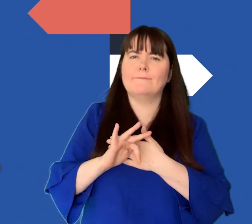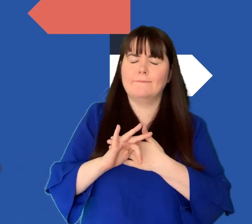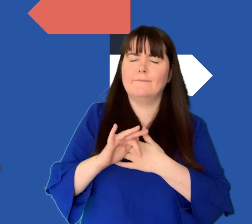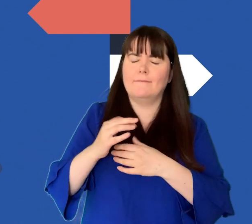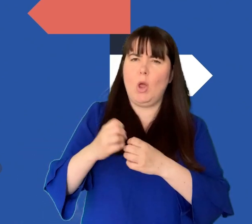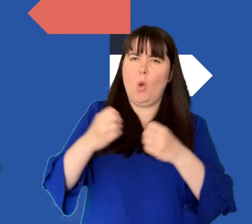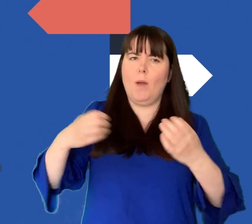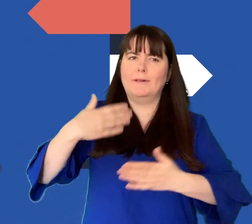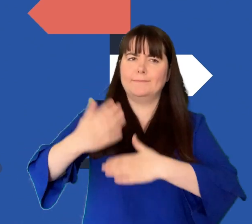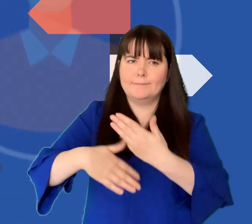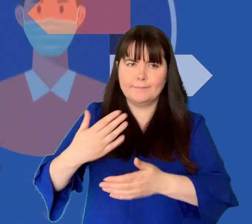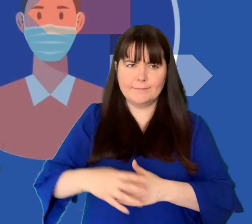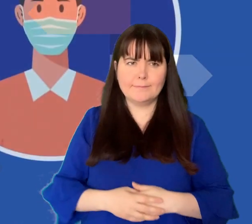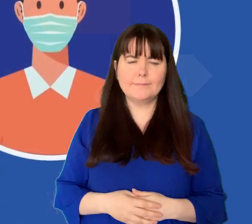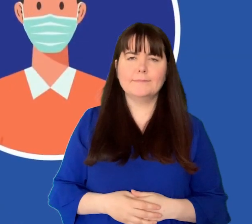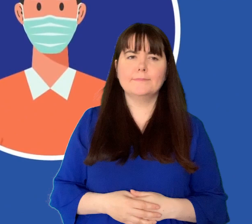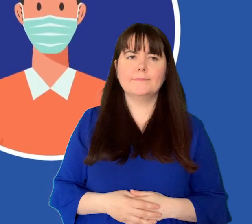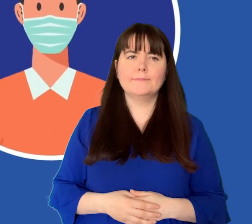open.